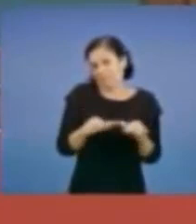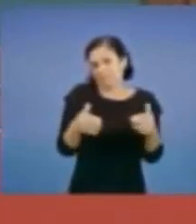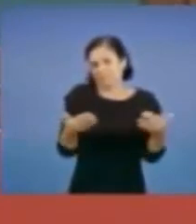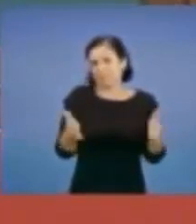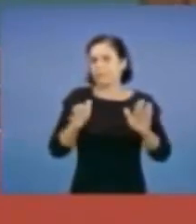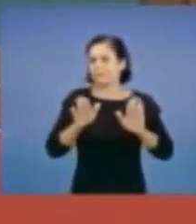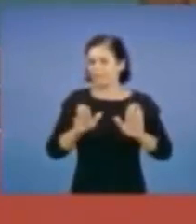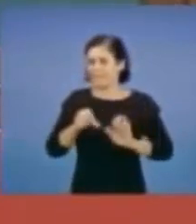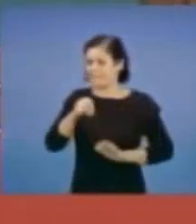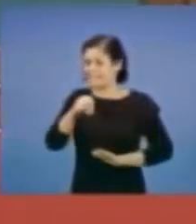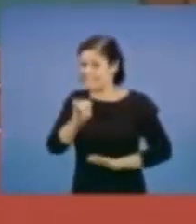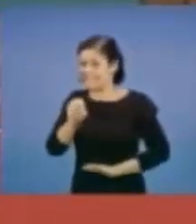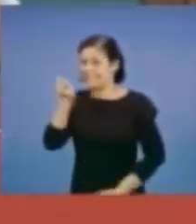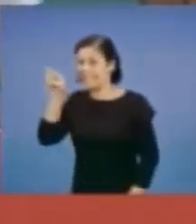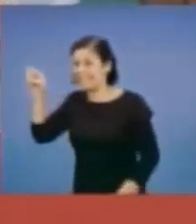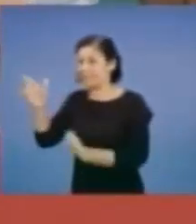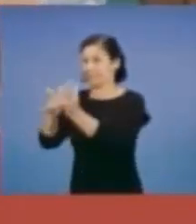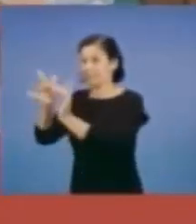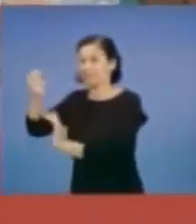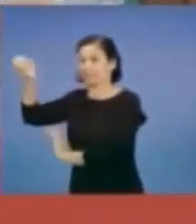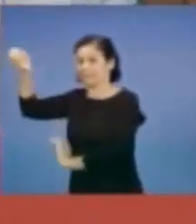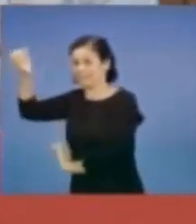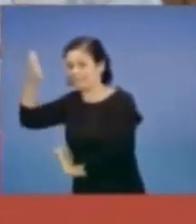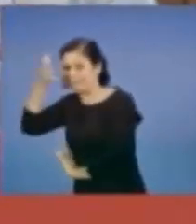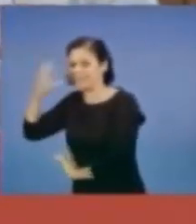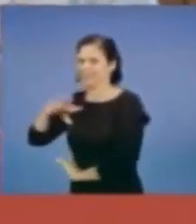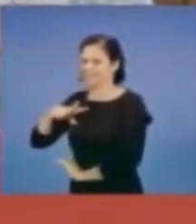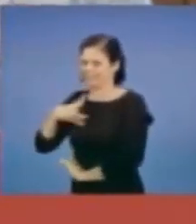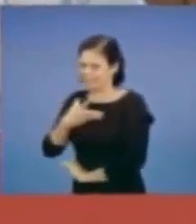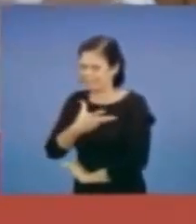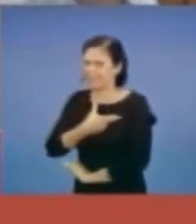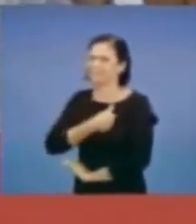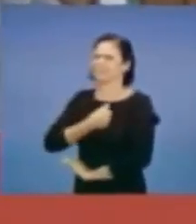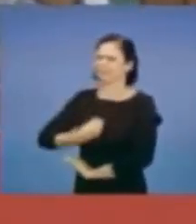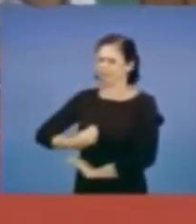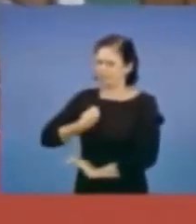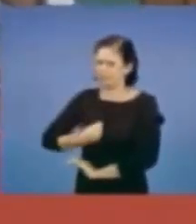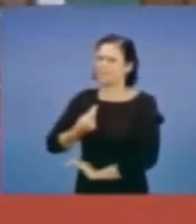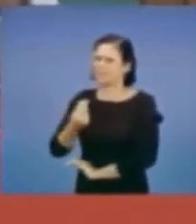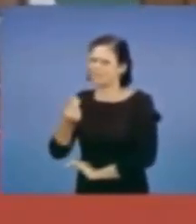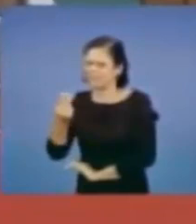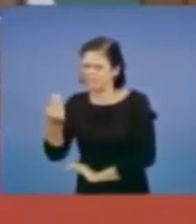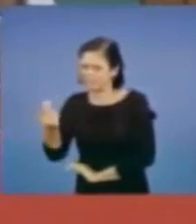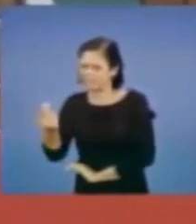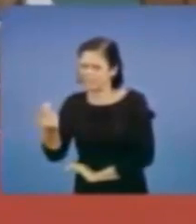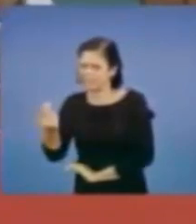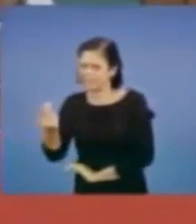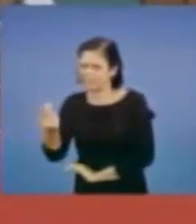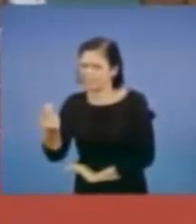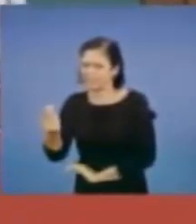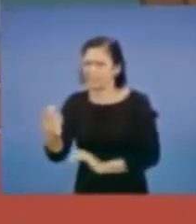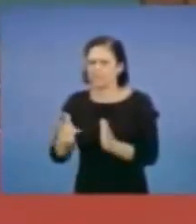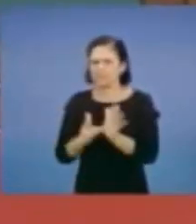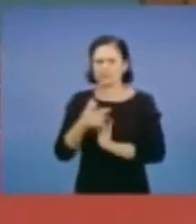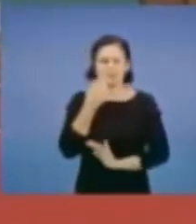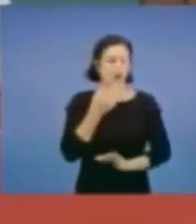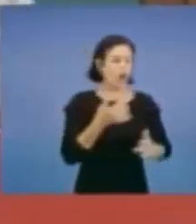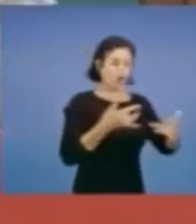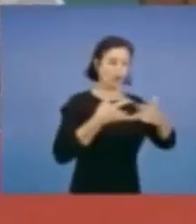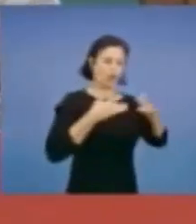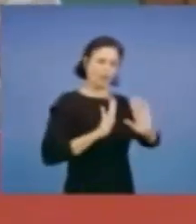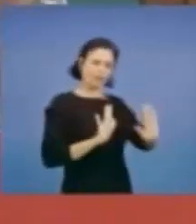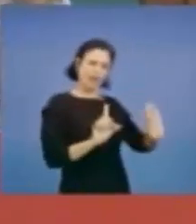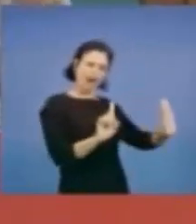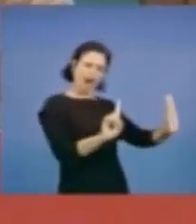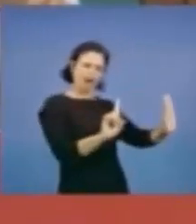reveals himself through his spirit. So he was already being glorified. Nobody touched me, because